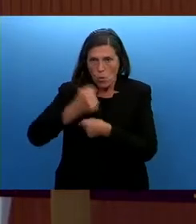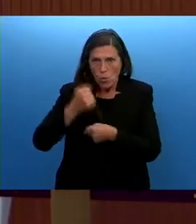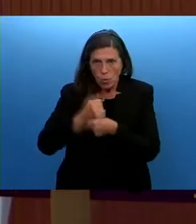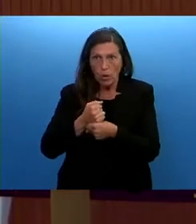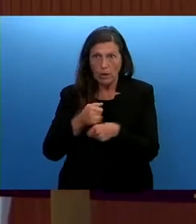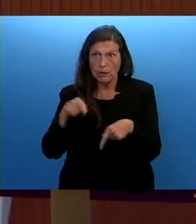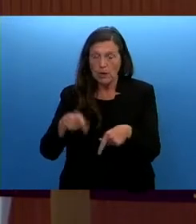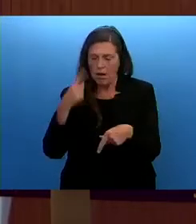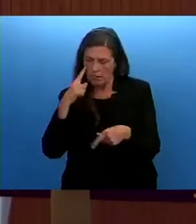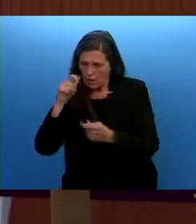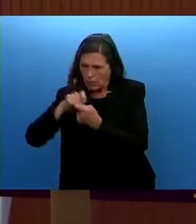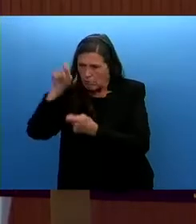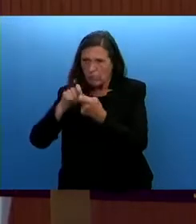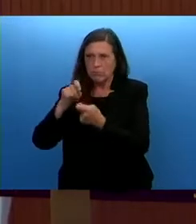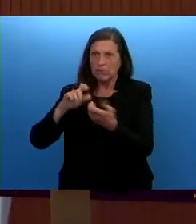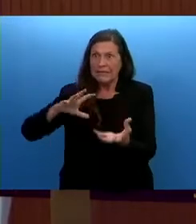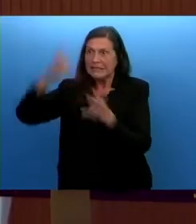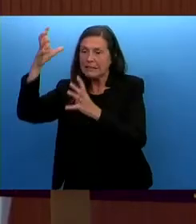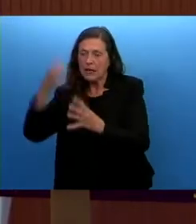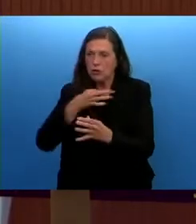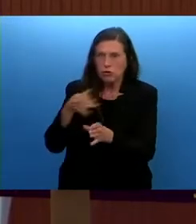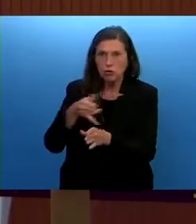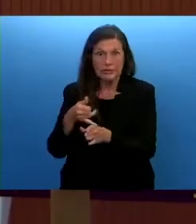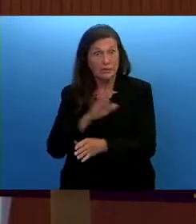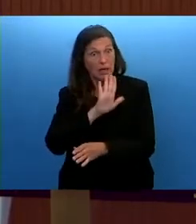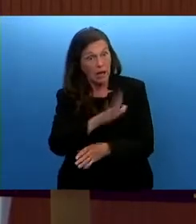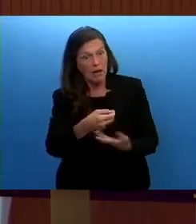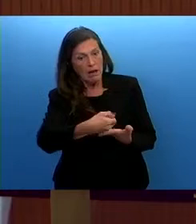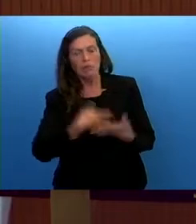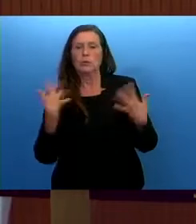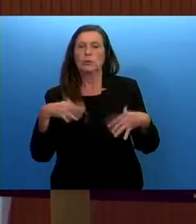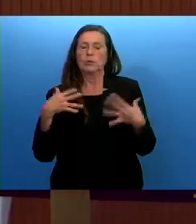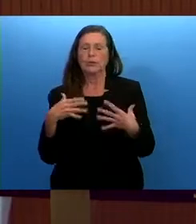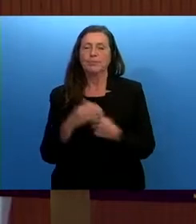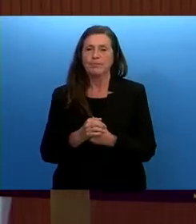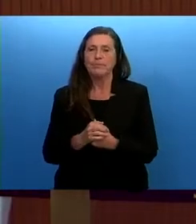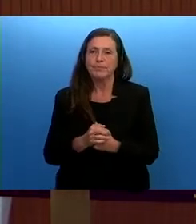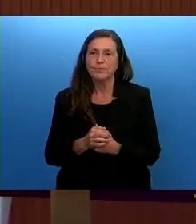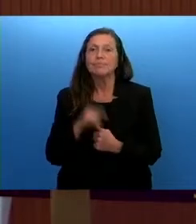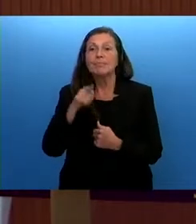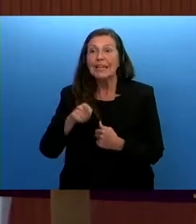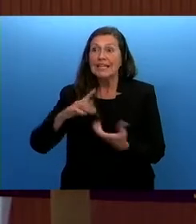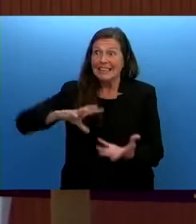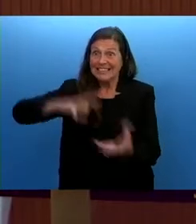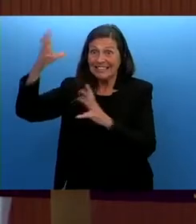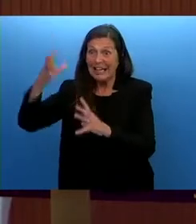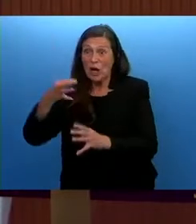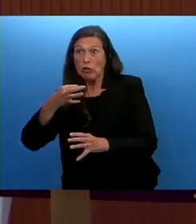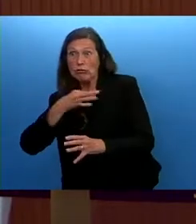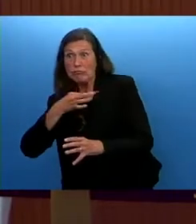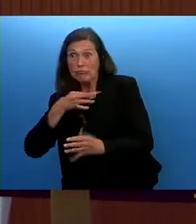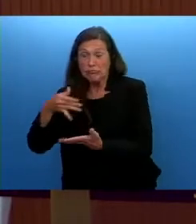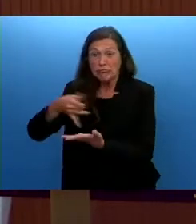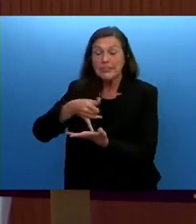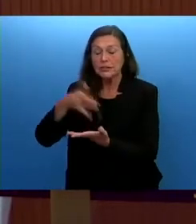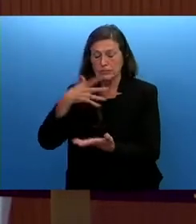disaster risk. As you might be aware, the Sendai Framework for Disaster Risk Reduction, this is a document